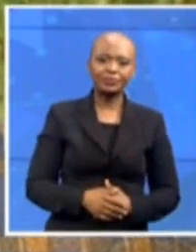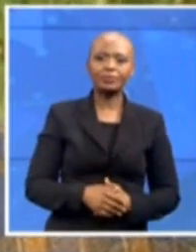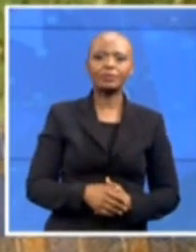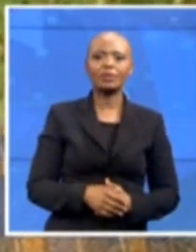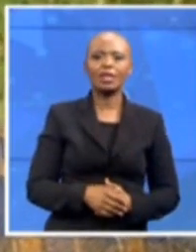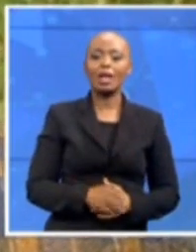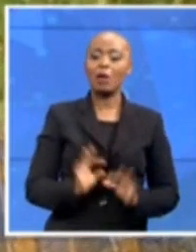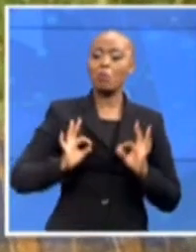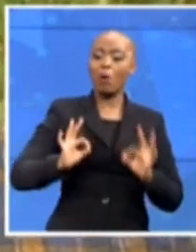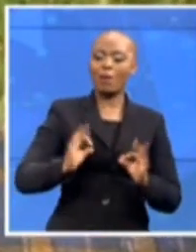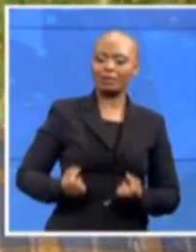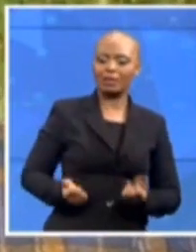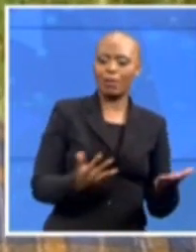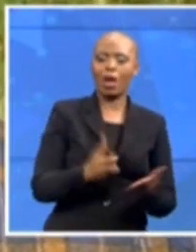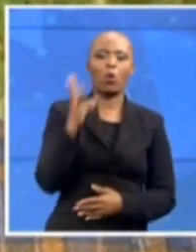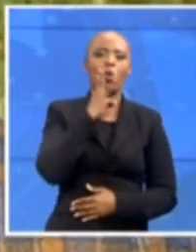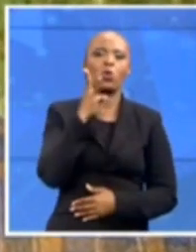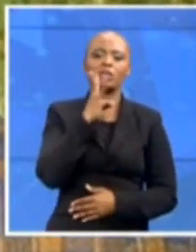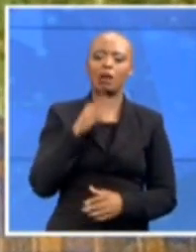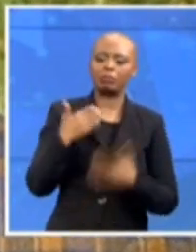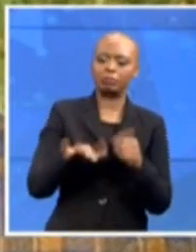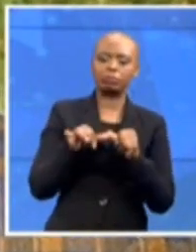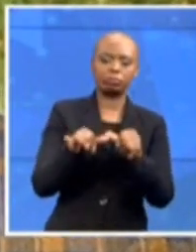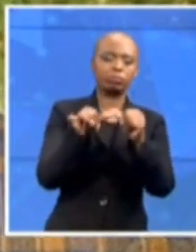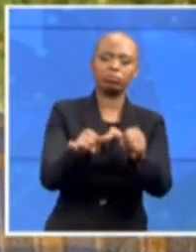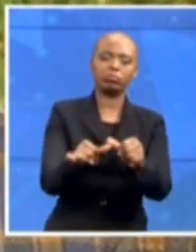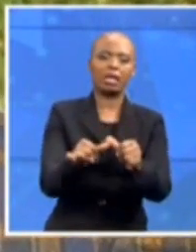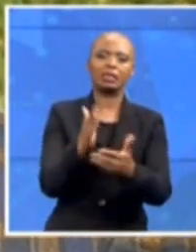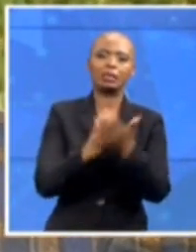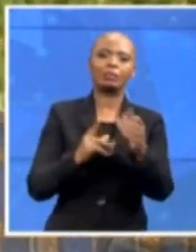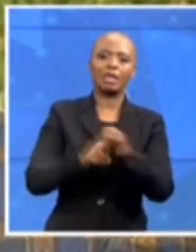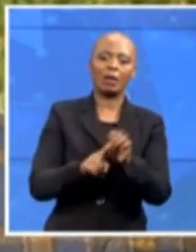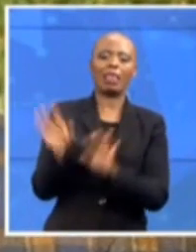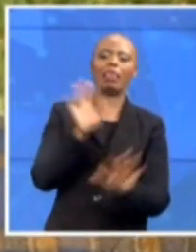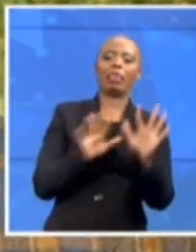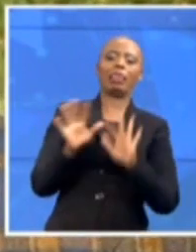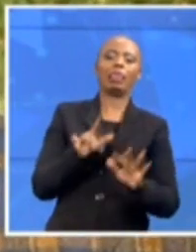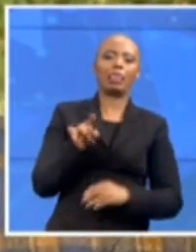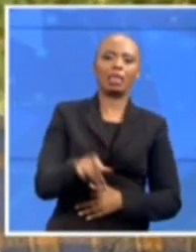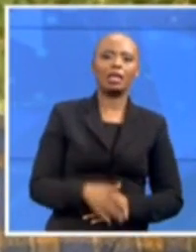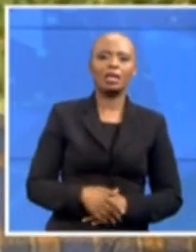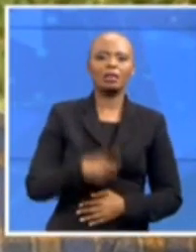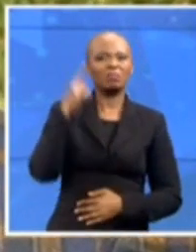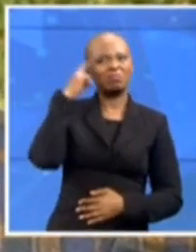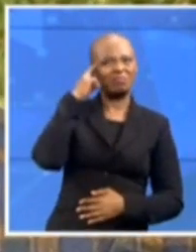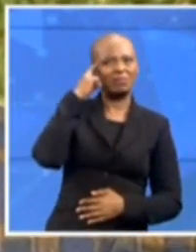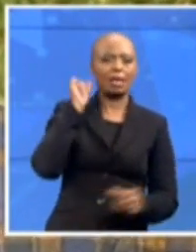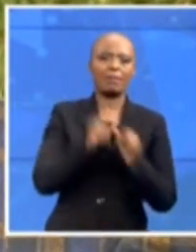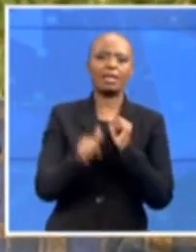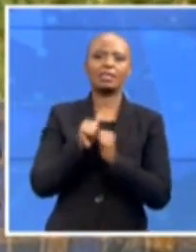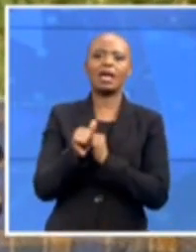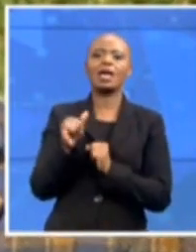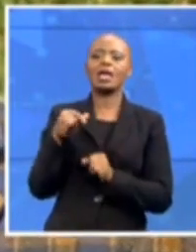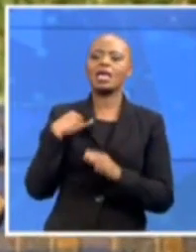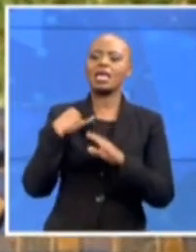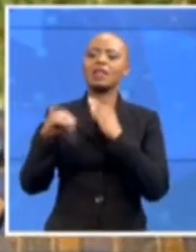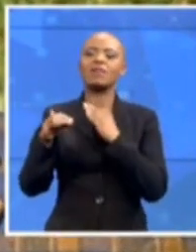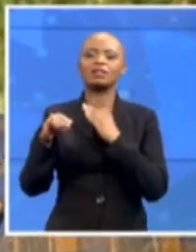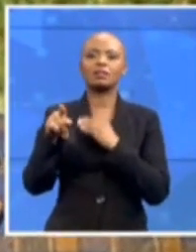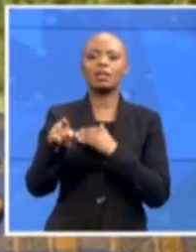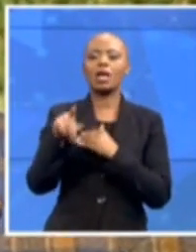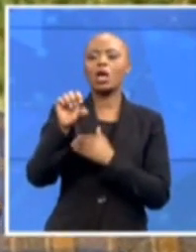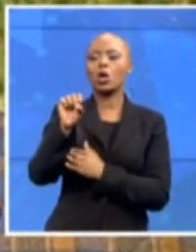abrupt sometimes. So we decided that we must invest on solar energy, and then spoke to some of the people in the private sector, and we're